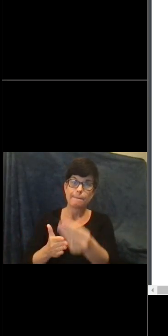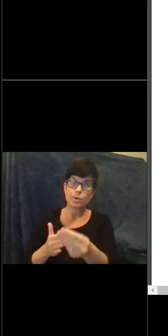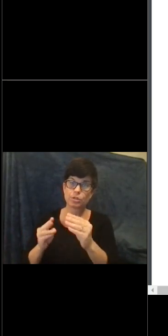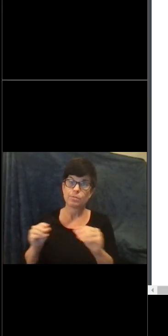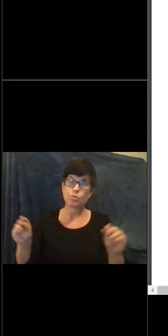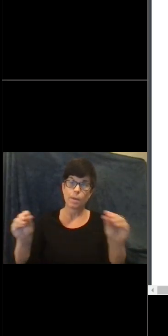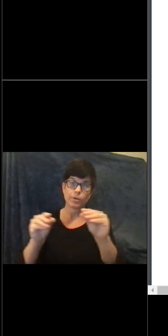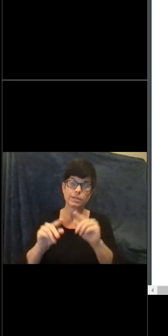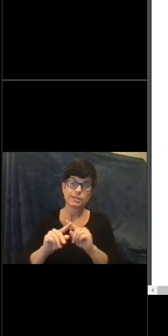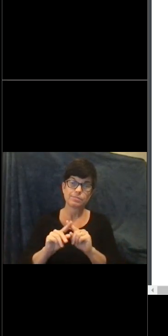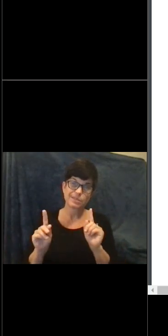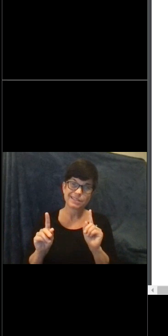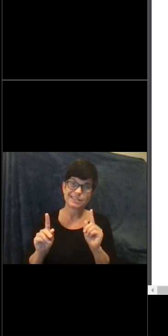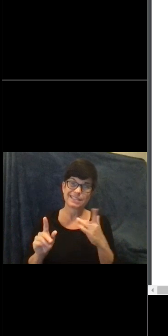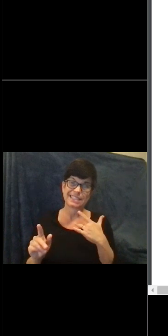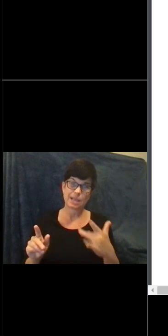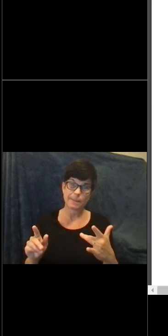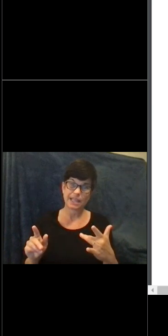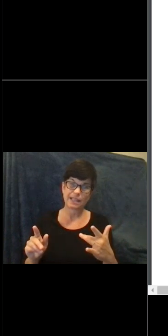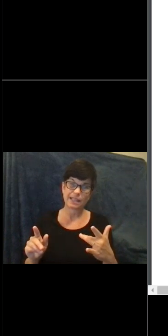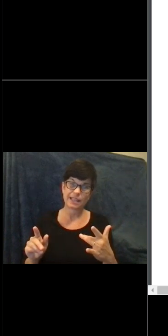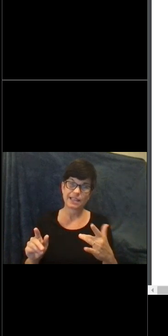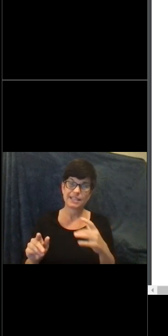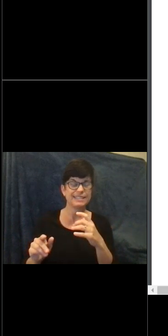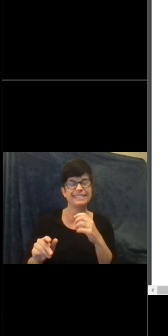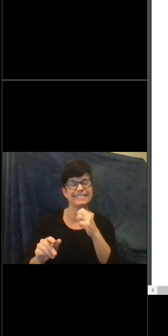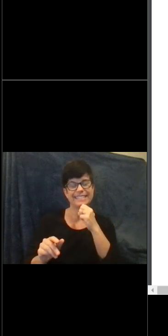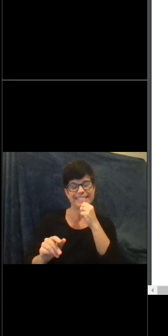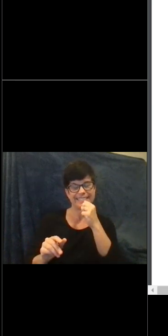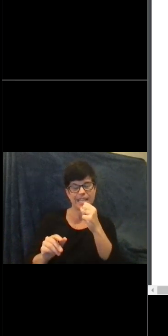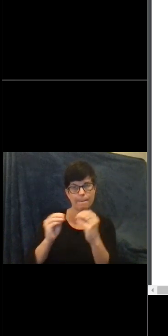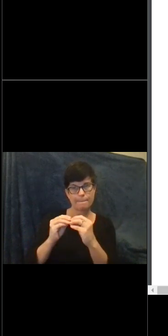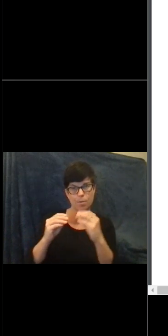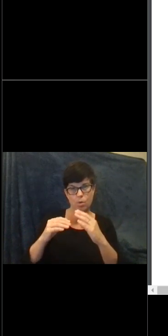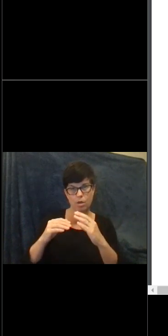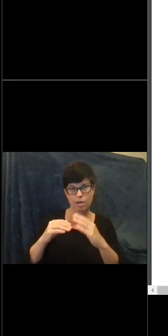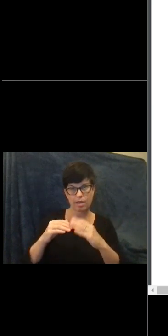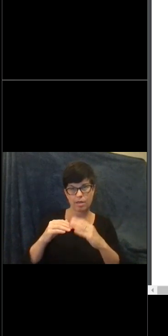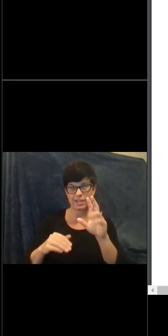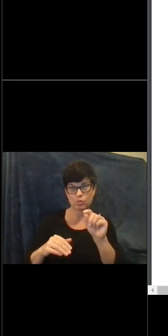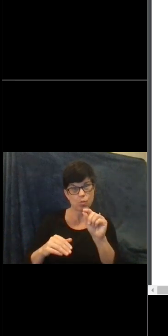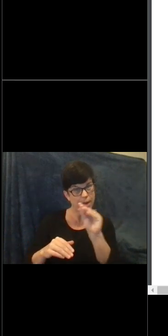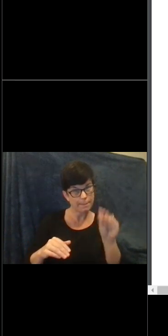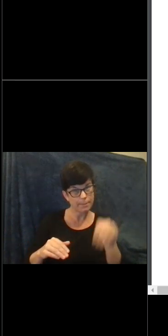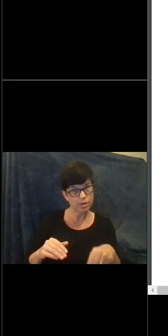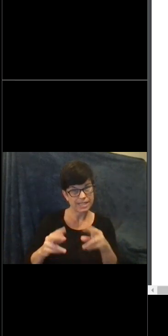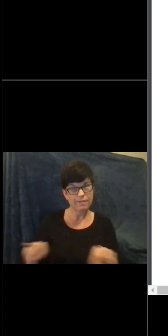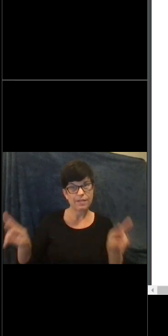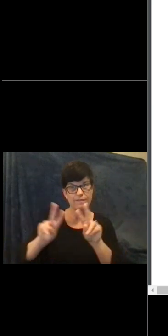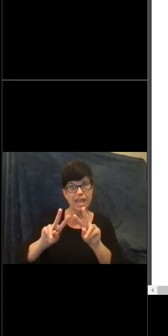but normally the gauge is no more than 20% of appraised value. However, if there's key parcels that the board feel